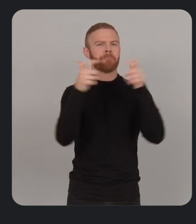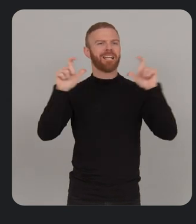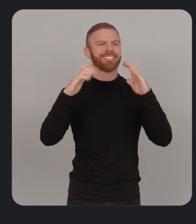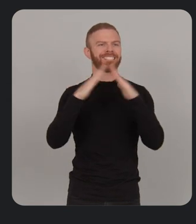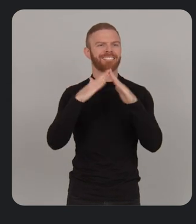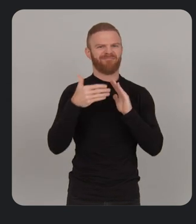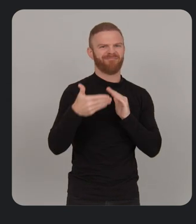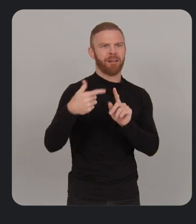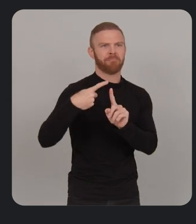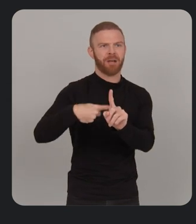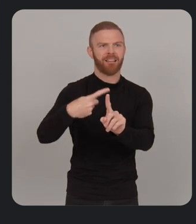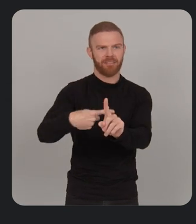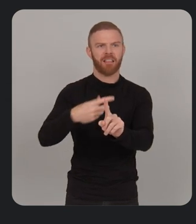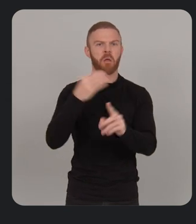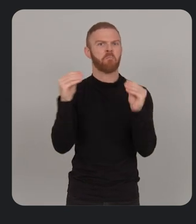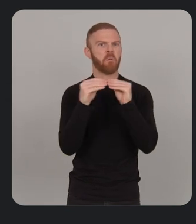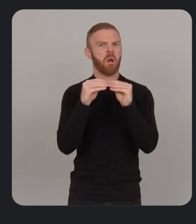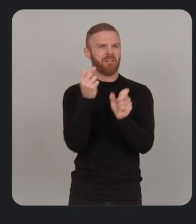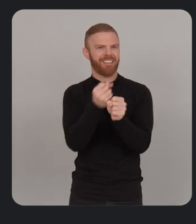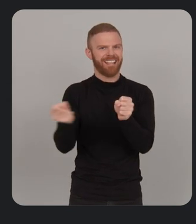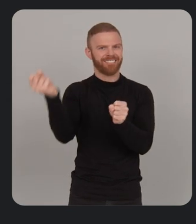with more on the way next year.